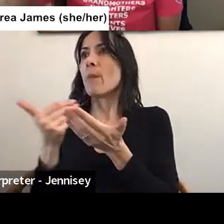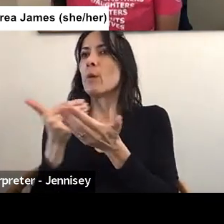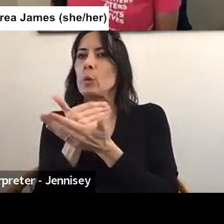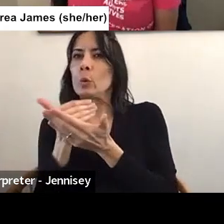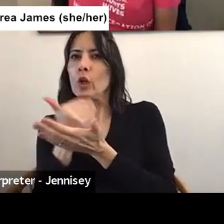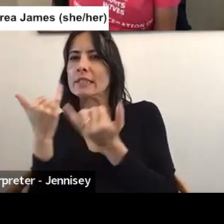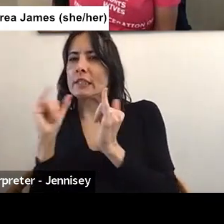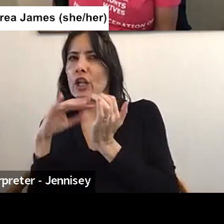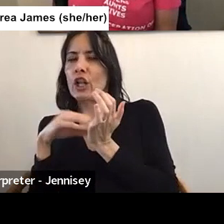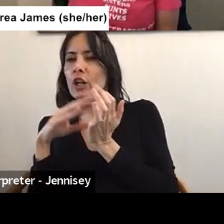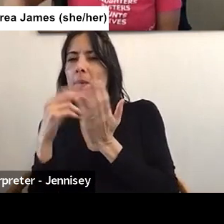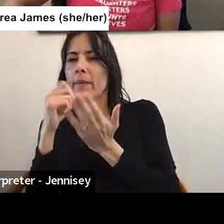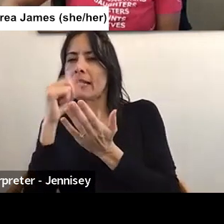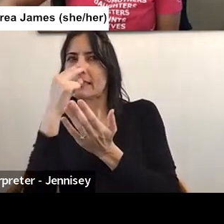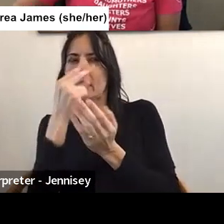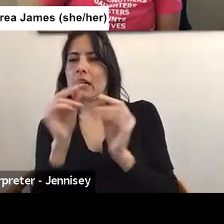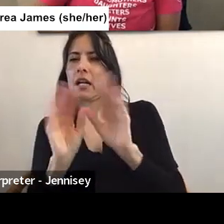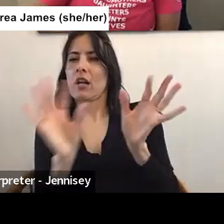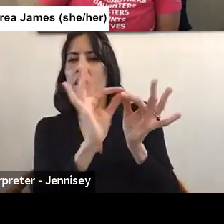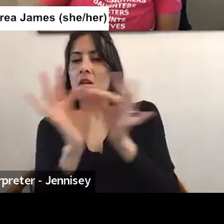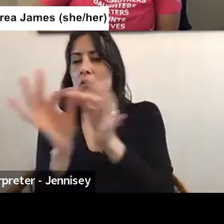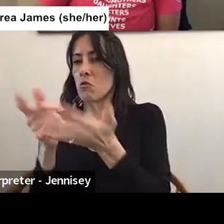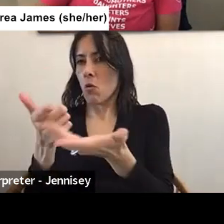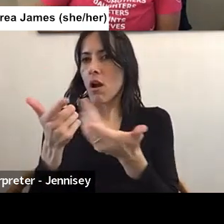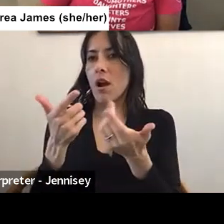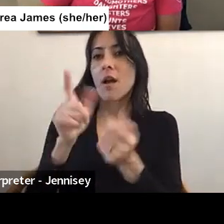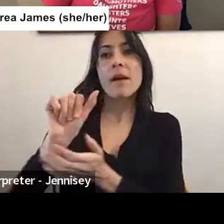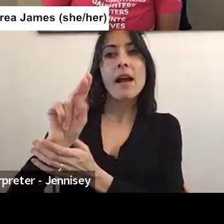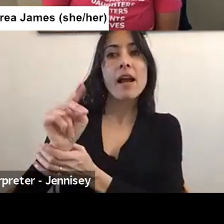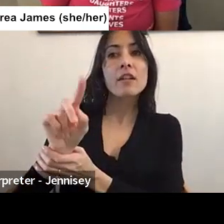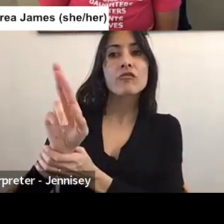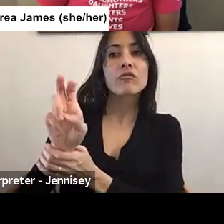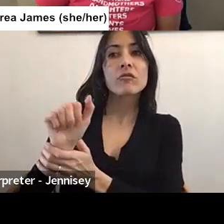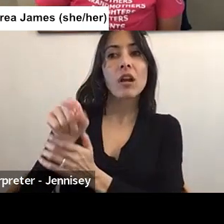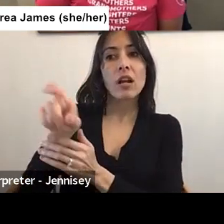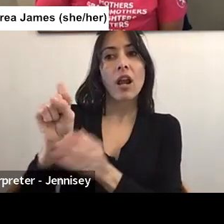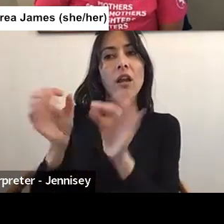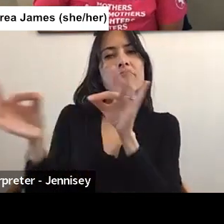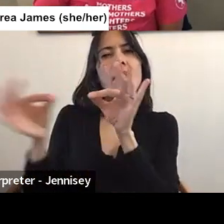time today. So I will turn this over to Andrea, if you would kick us off.